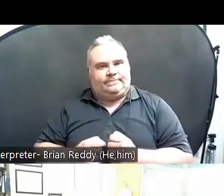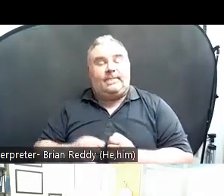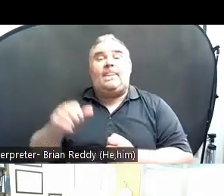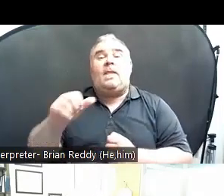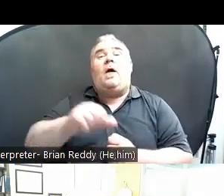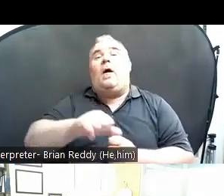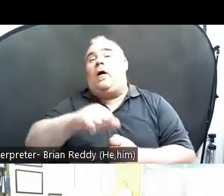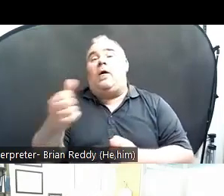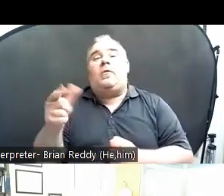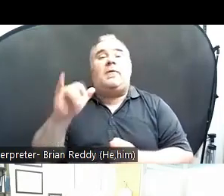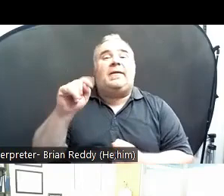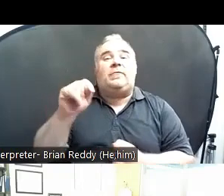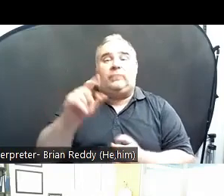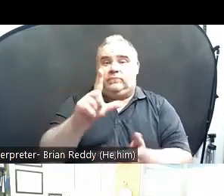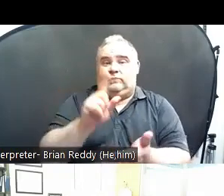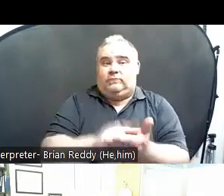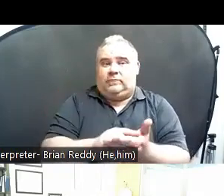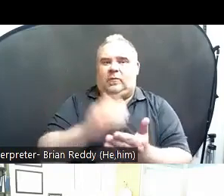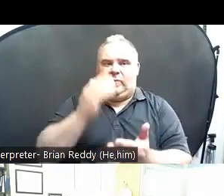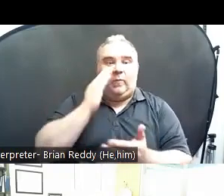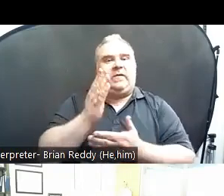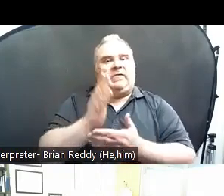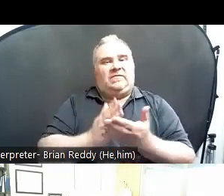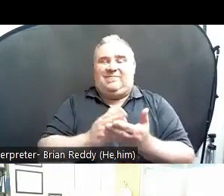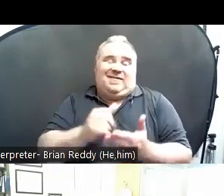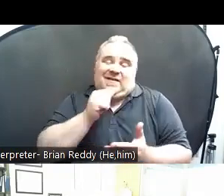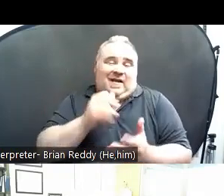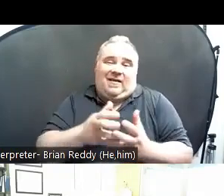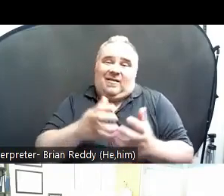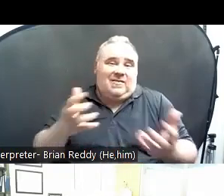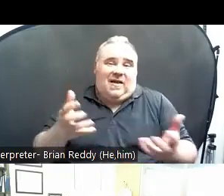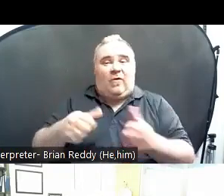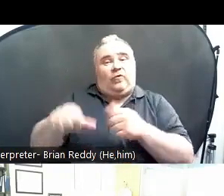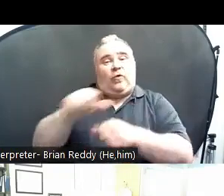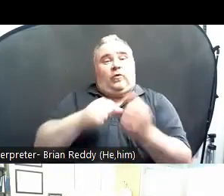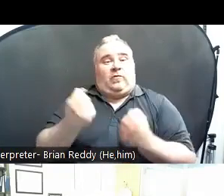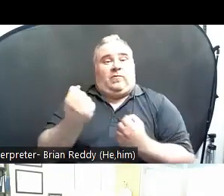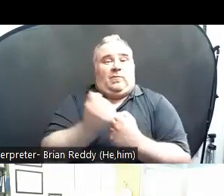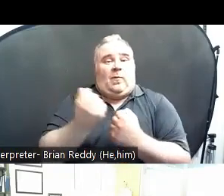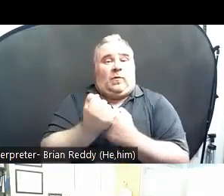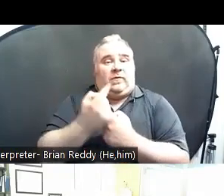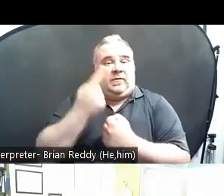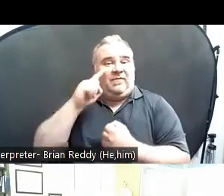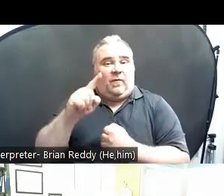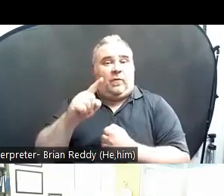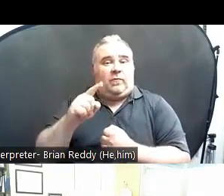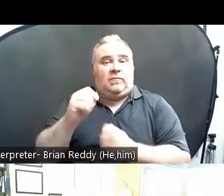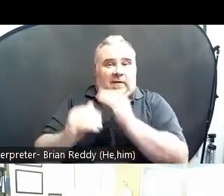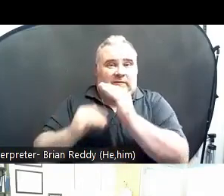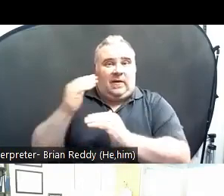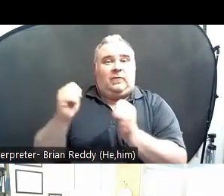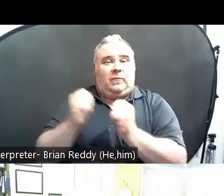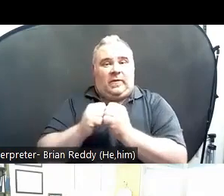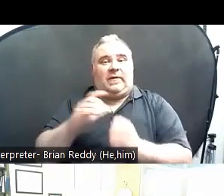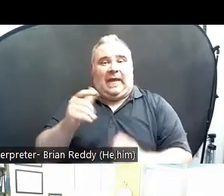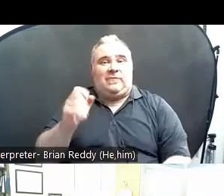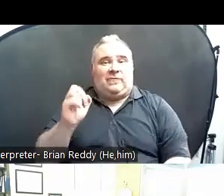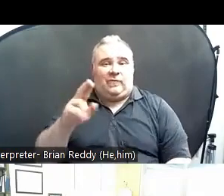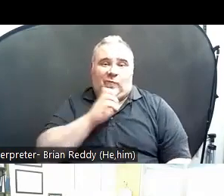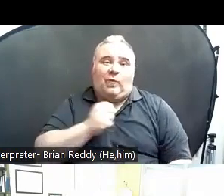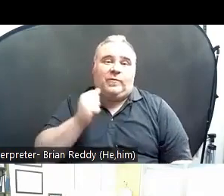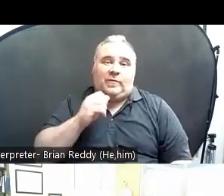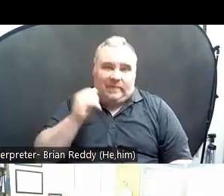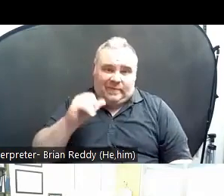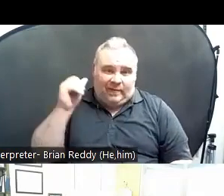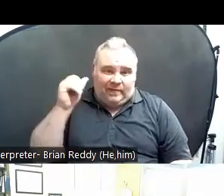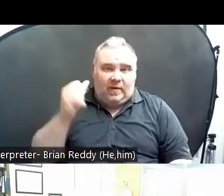a high prevalence of unmet social support needs in older patients with cancer. This is data from the University